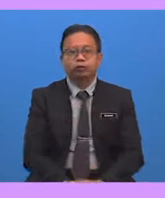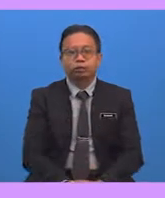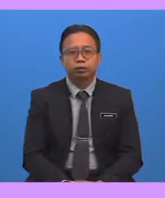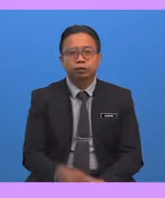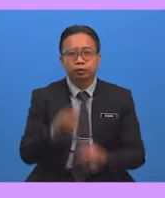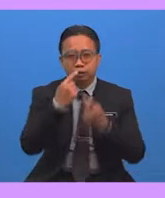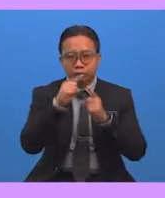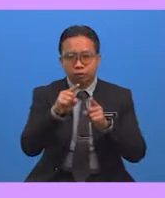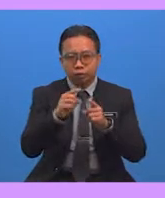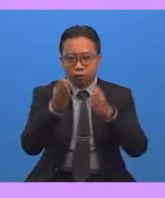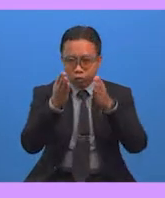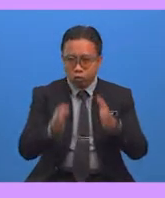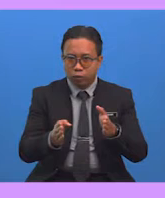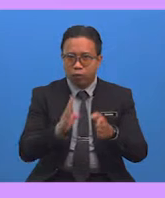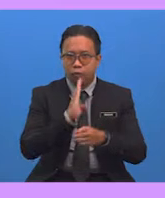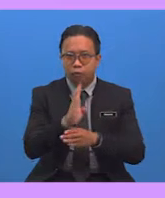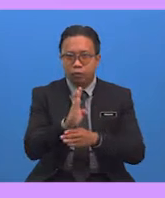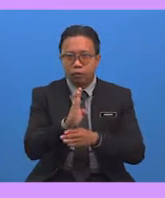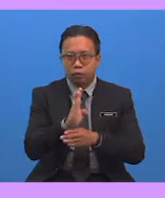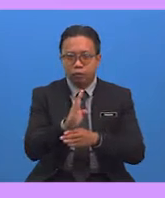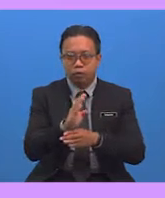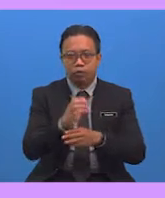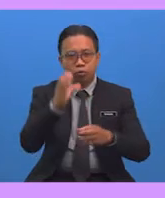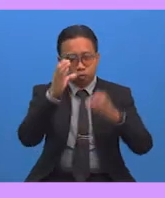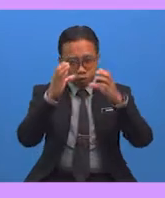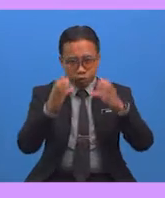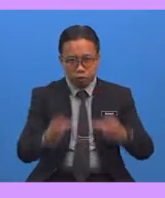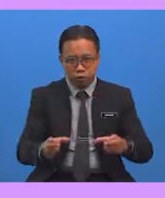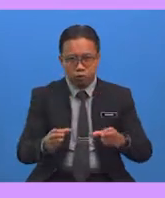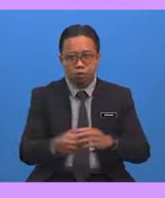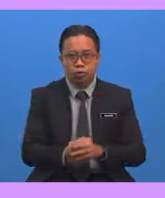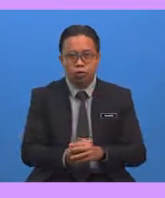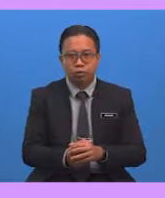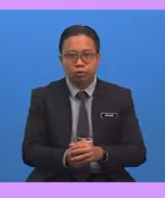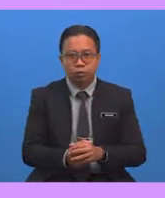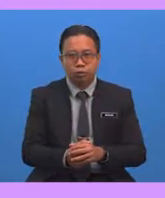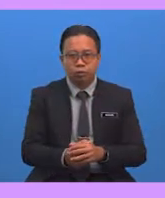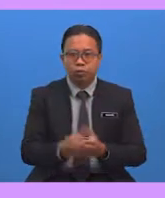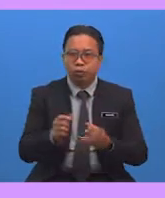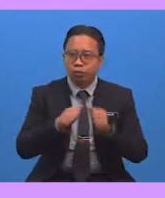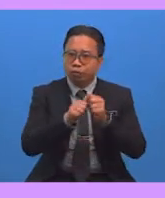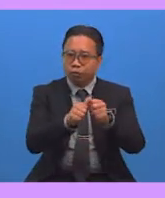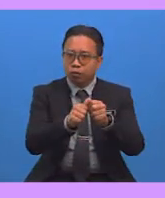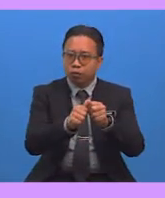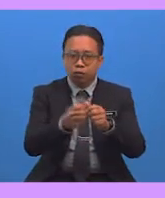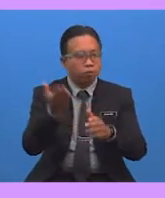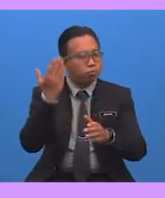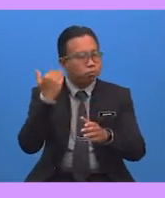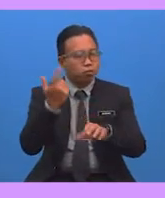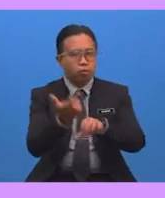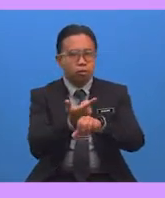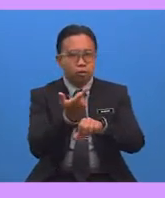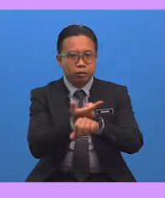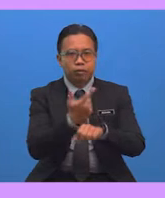are creatures that can be influenced easily. They tend to follow what others are practicing.